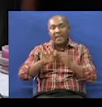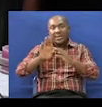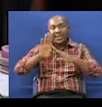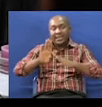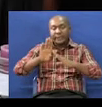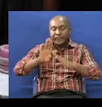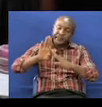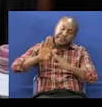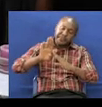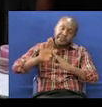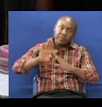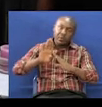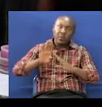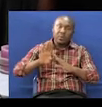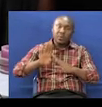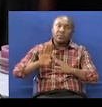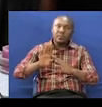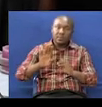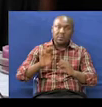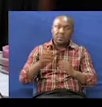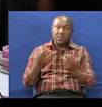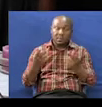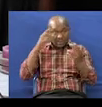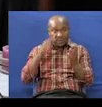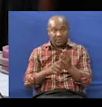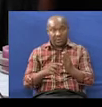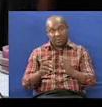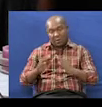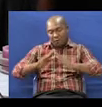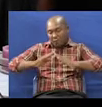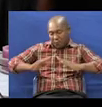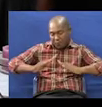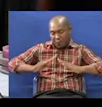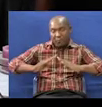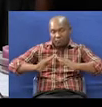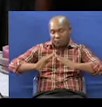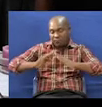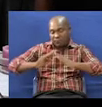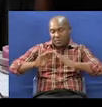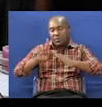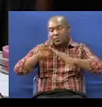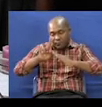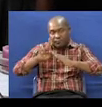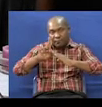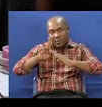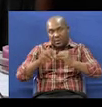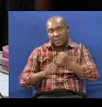burner. This support the Bunsen burner.